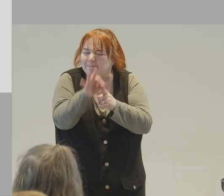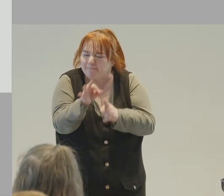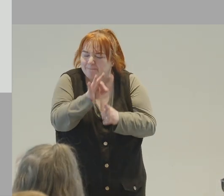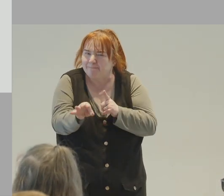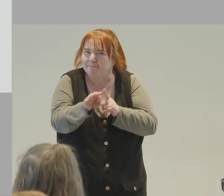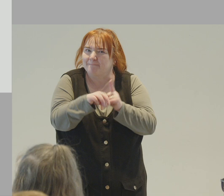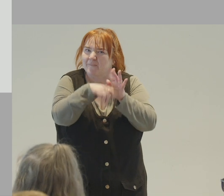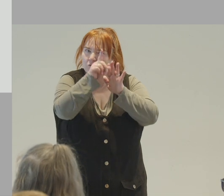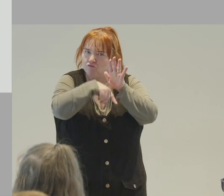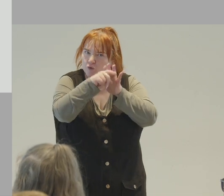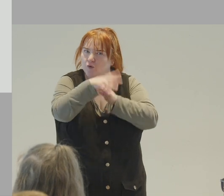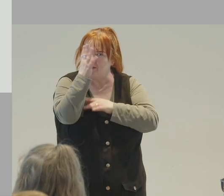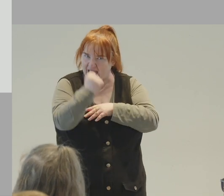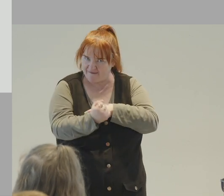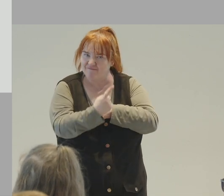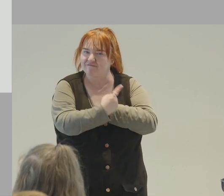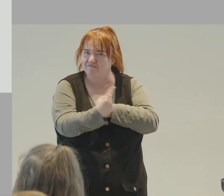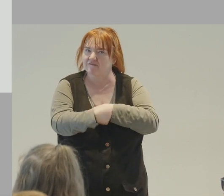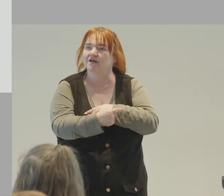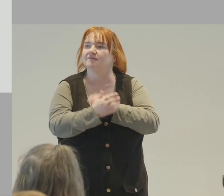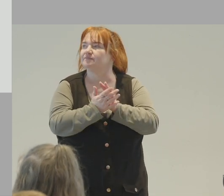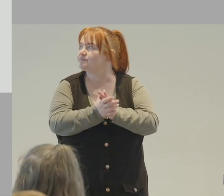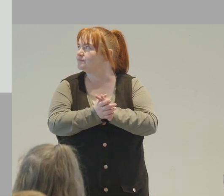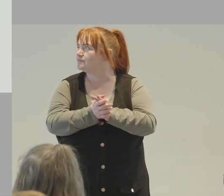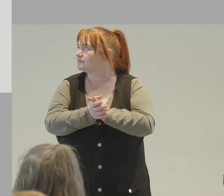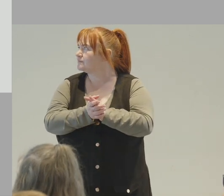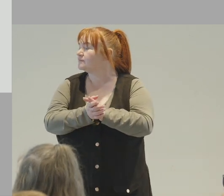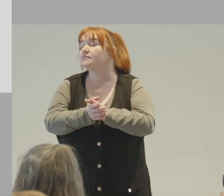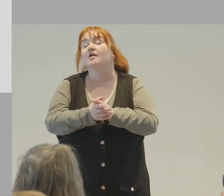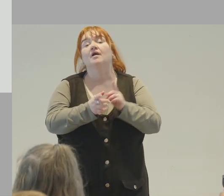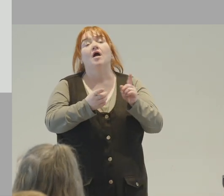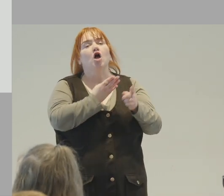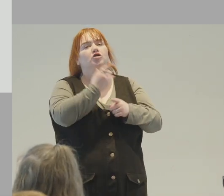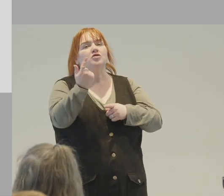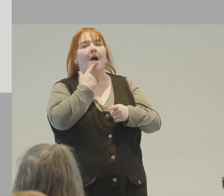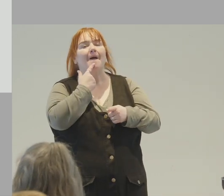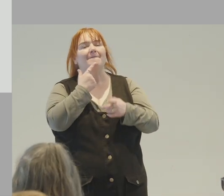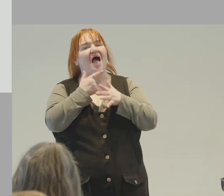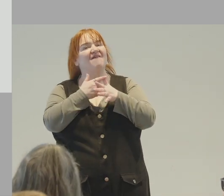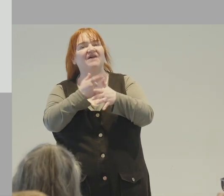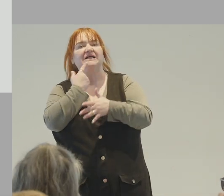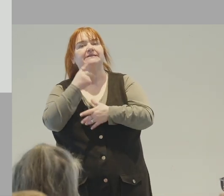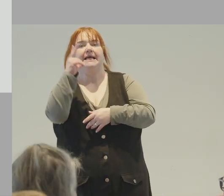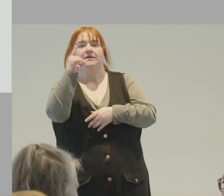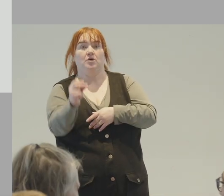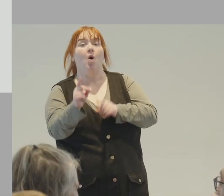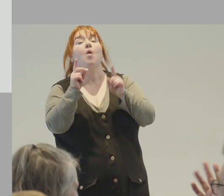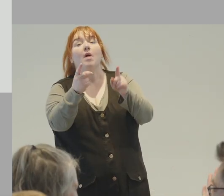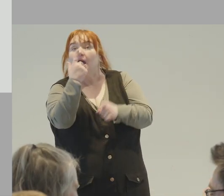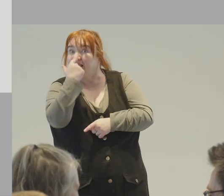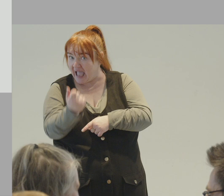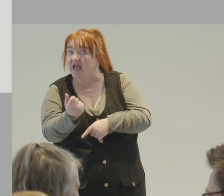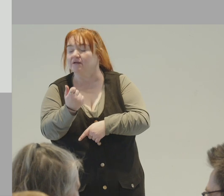employment support allowance, so they can't get access to work. That's incorrect. You absolutely can. There are just some rules around it.